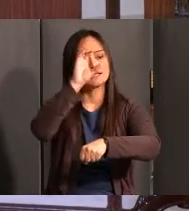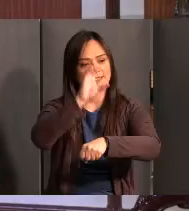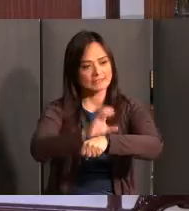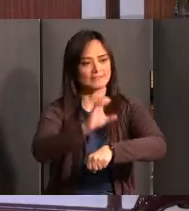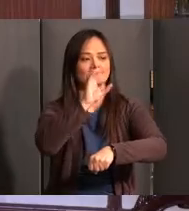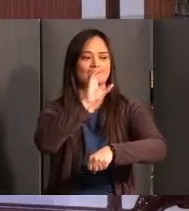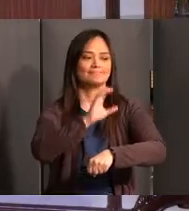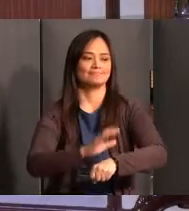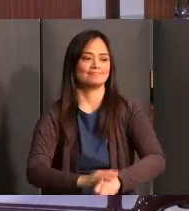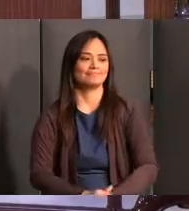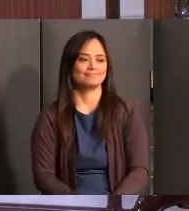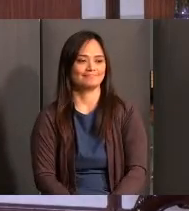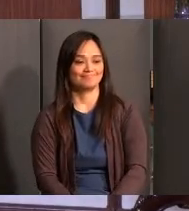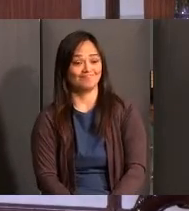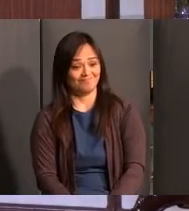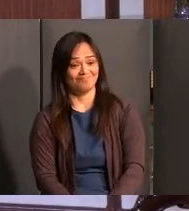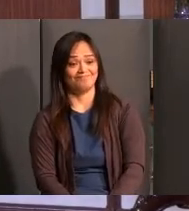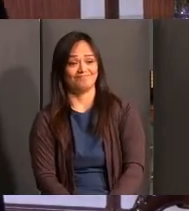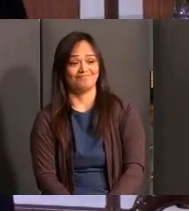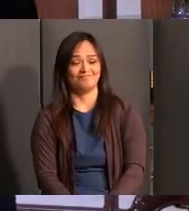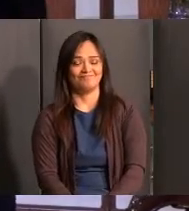Baptist Church. Does that make sense?